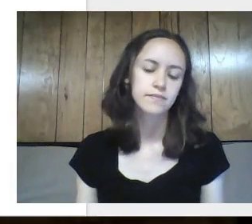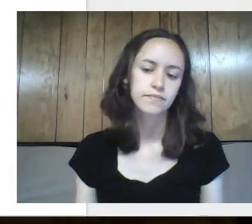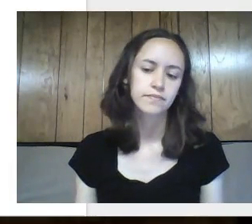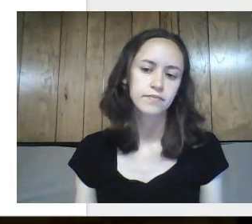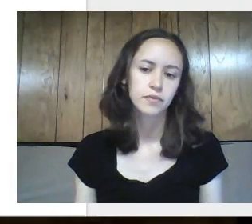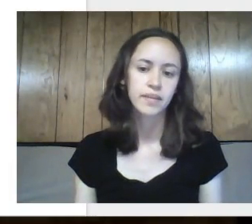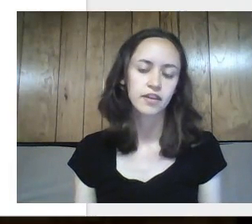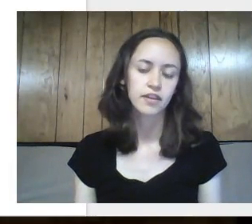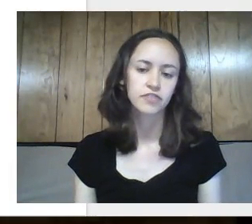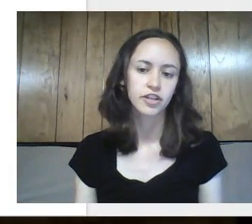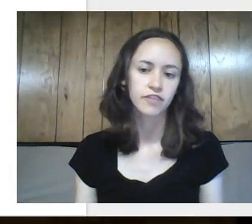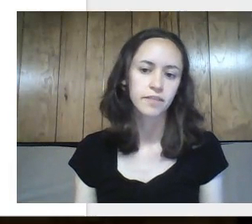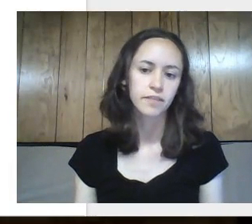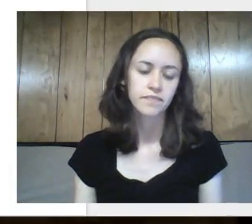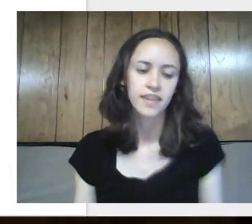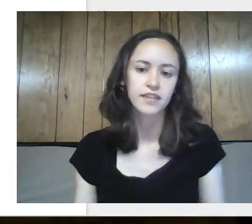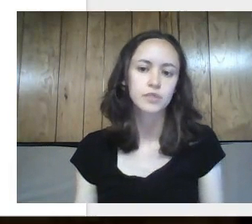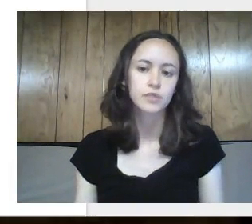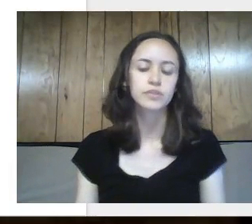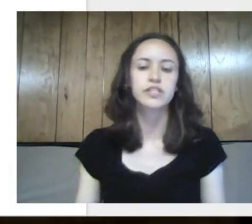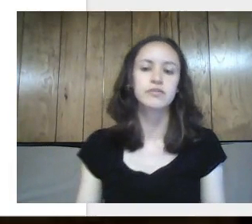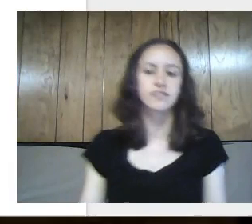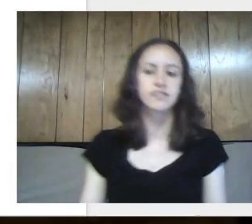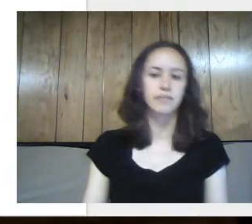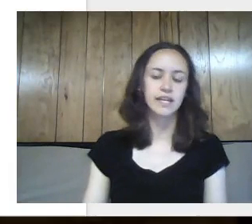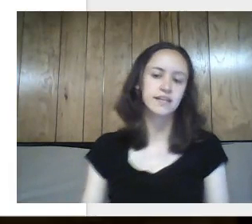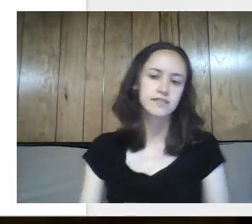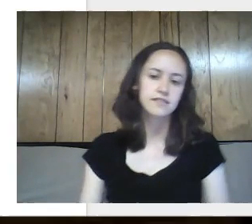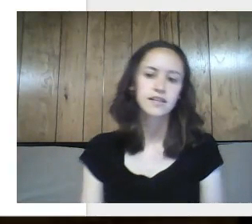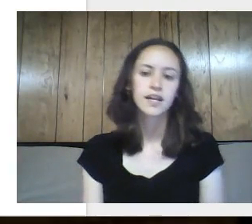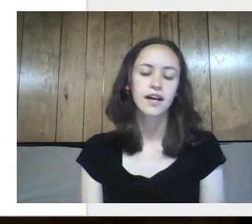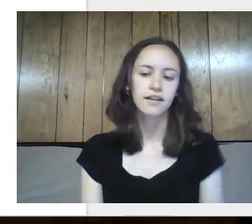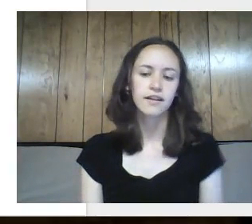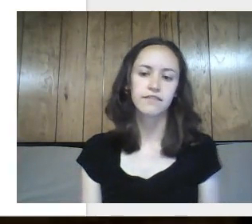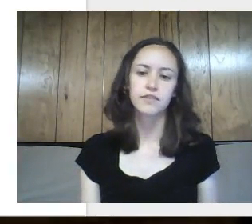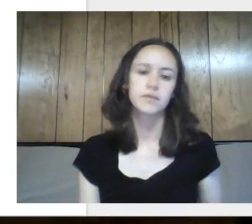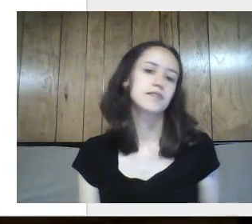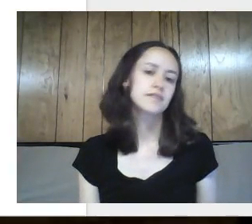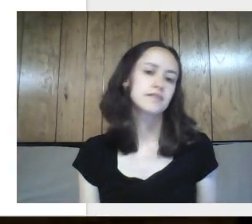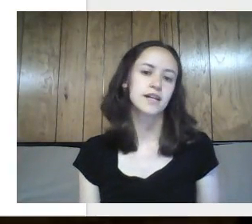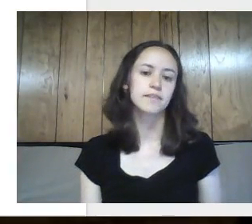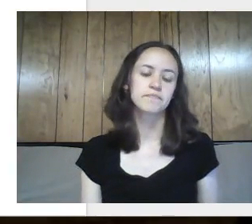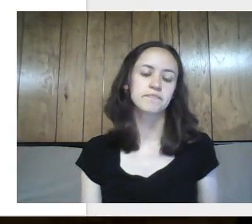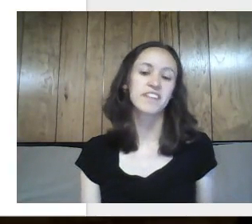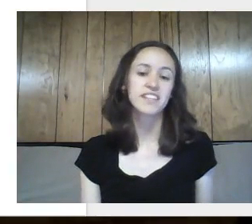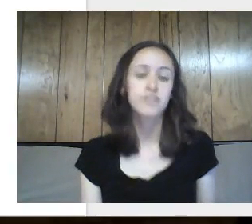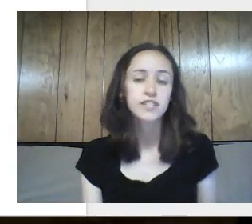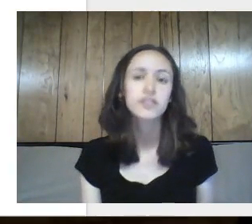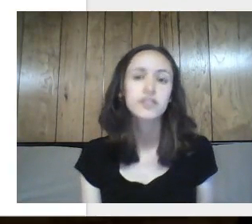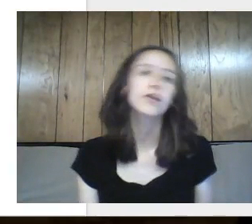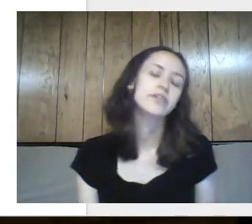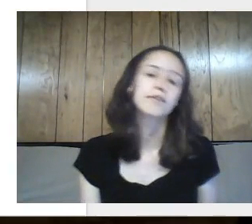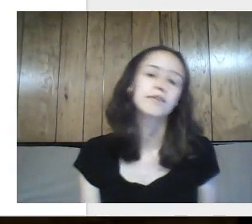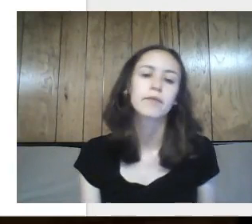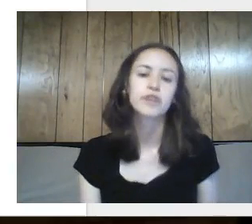words repeat over and over, I think it's cool to use different meanings. of those words. If that's confusing